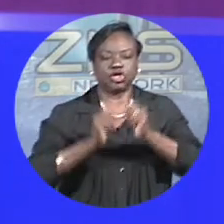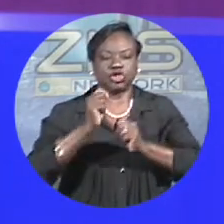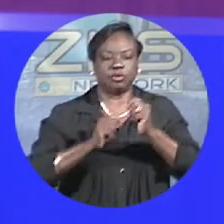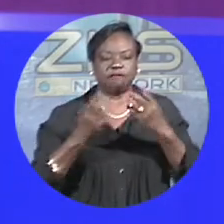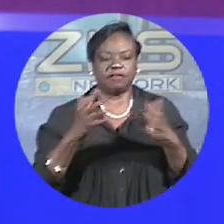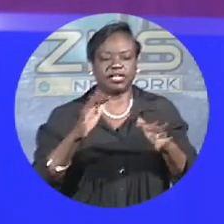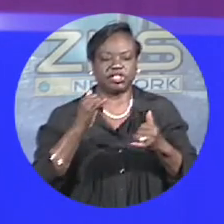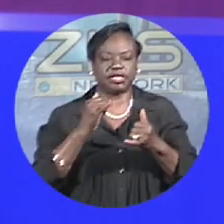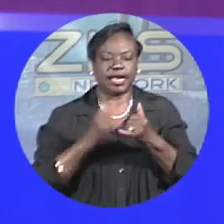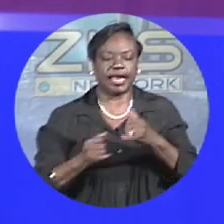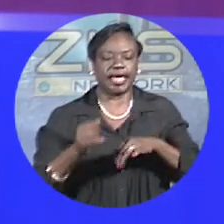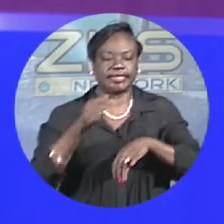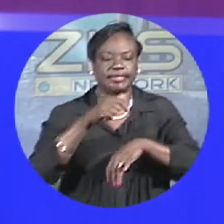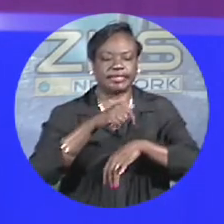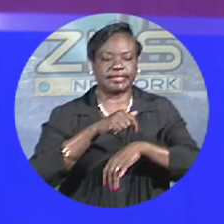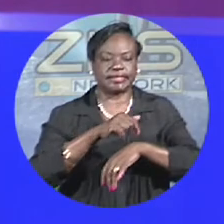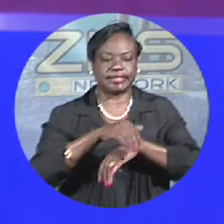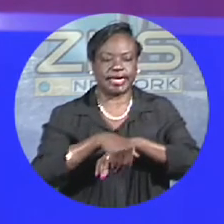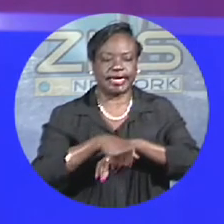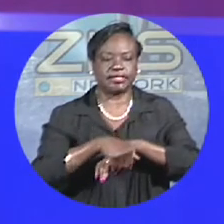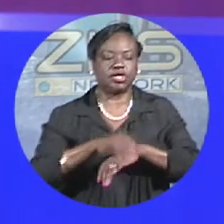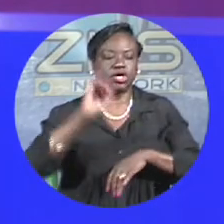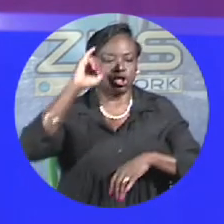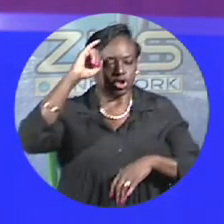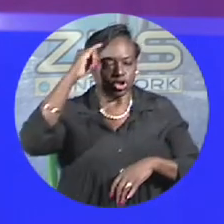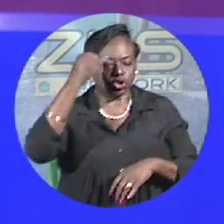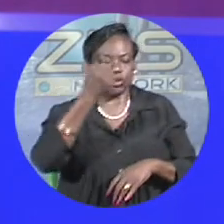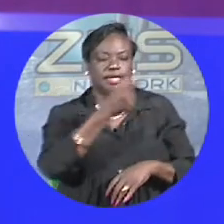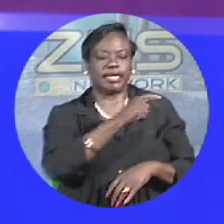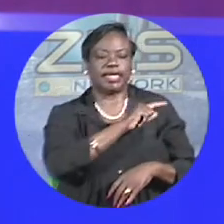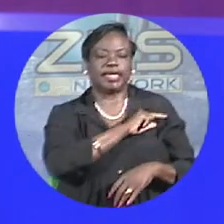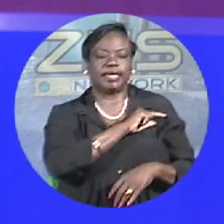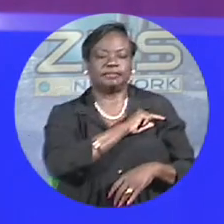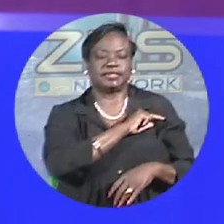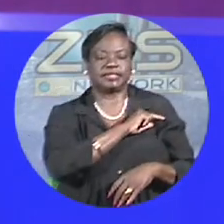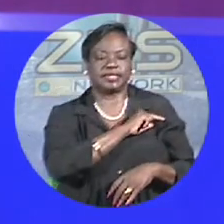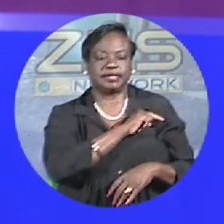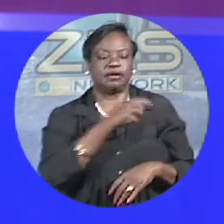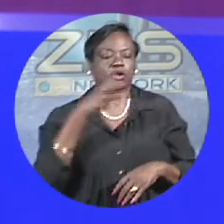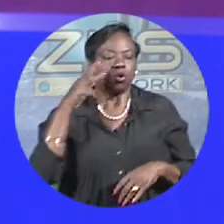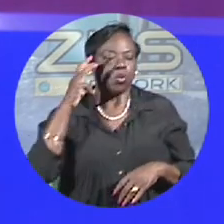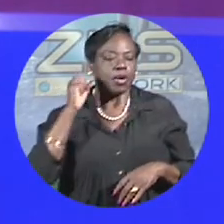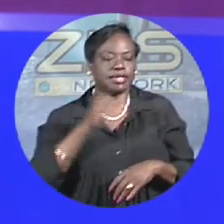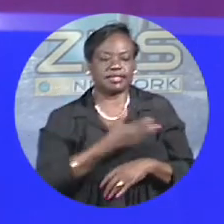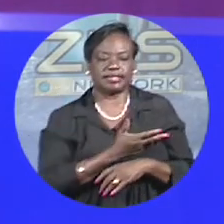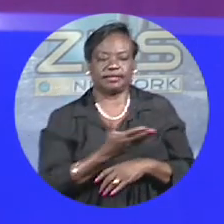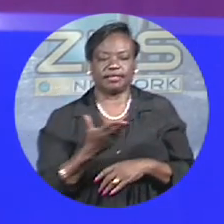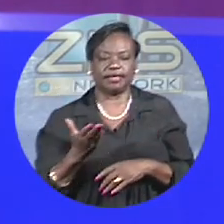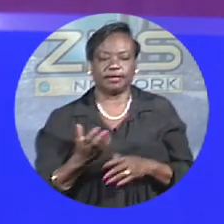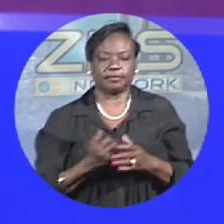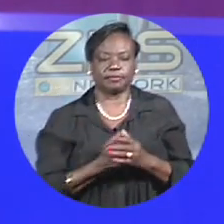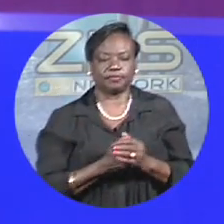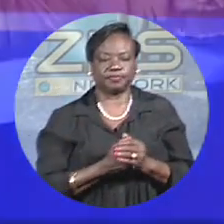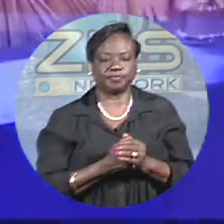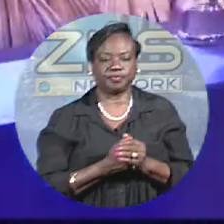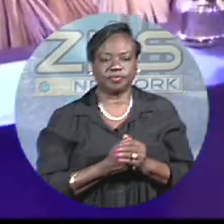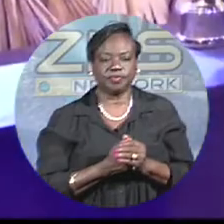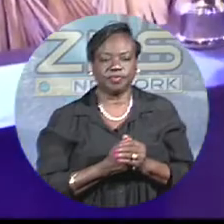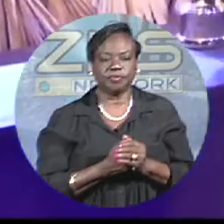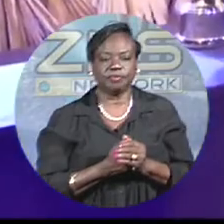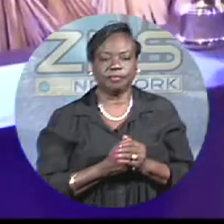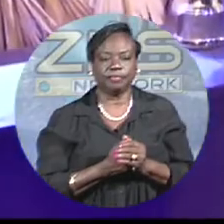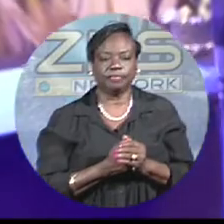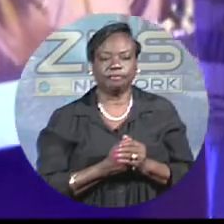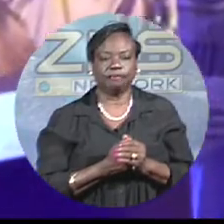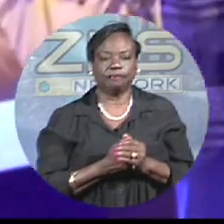Julian Gibson attended the event and tells us that while visitors enjoyed it, some locals say it could have been a whole lot better. Trophy